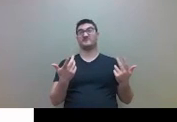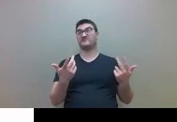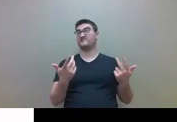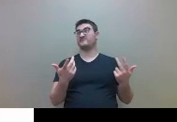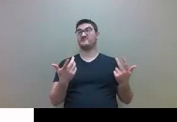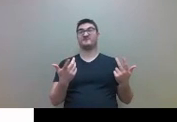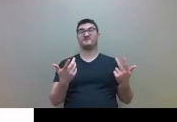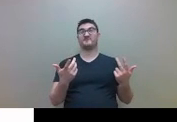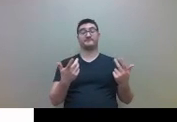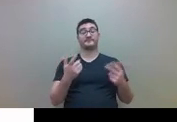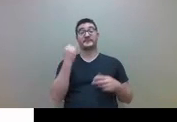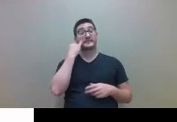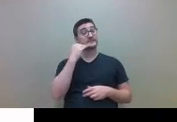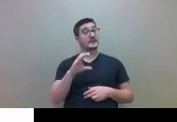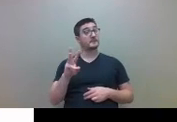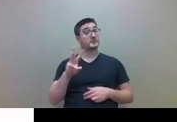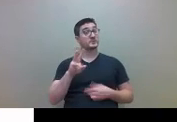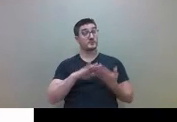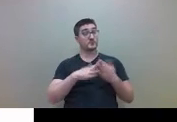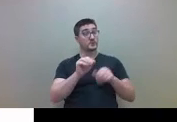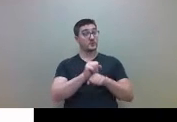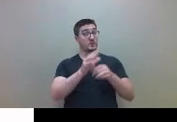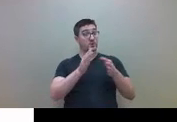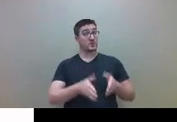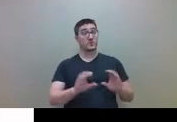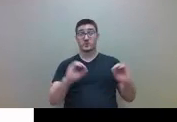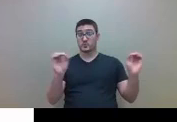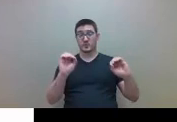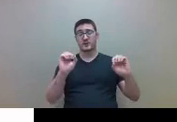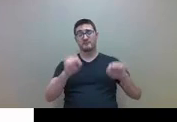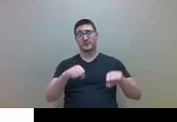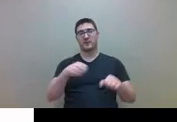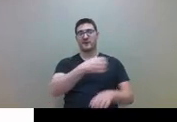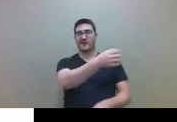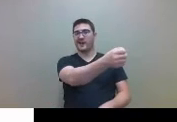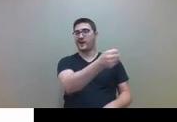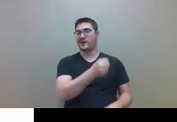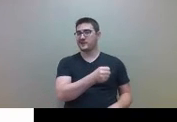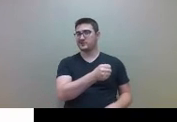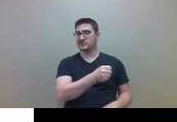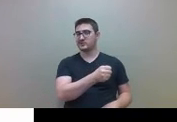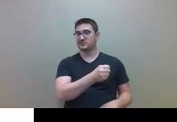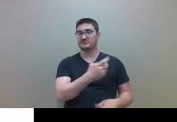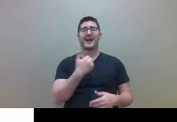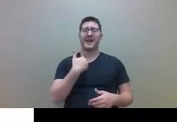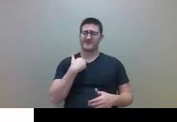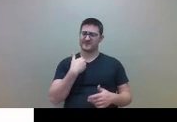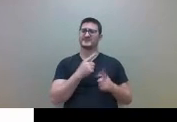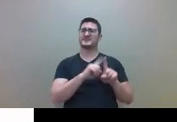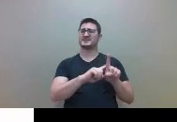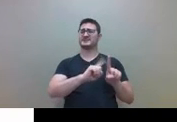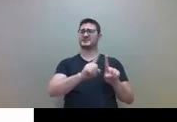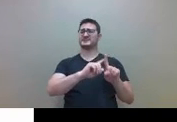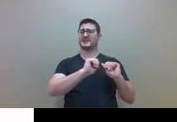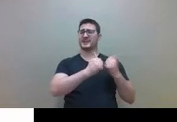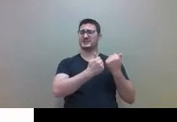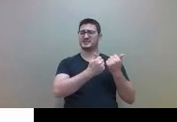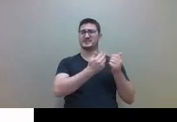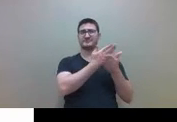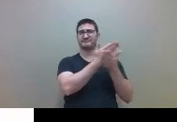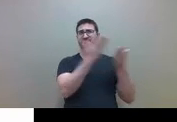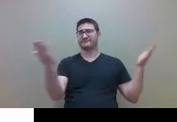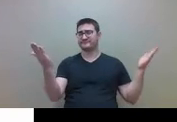assigned to you so that you can count on them. So there's so many various agencies, and that's a conversation, with